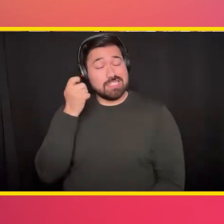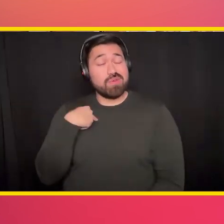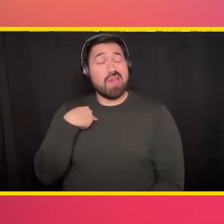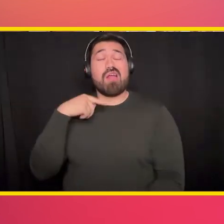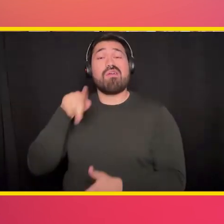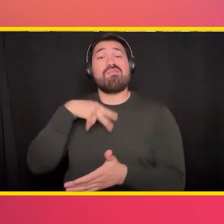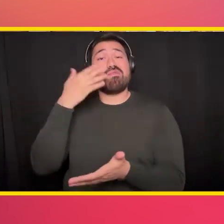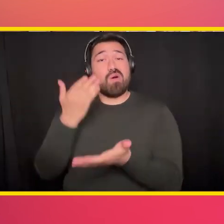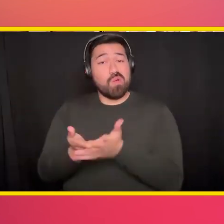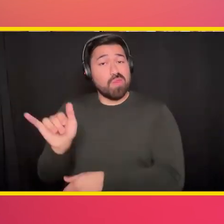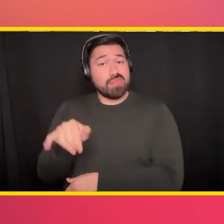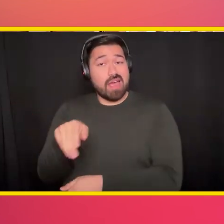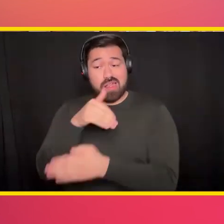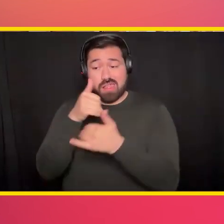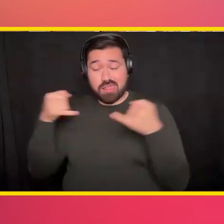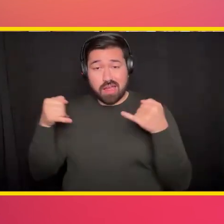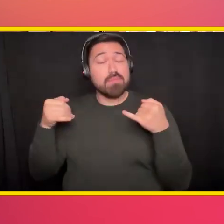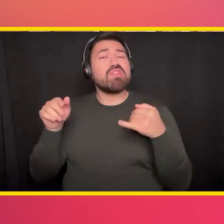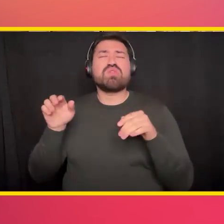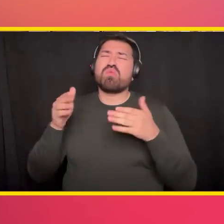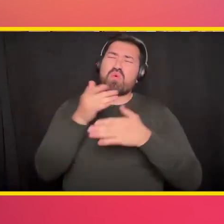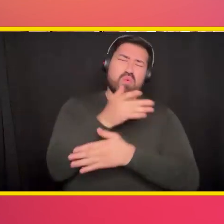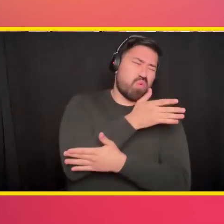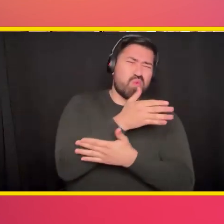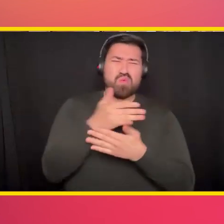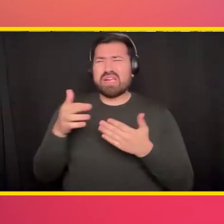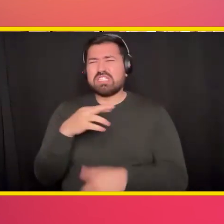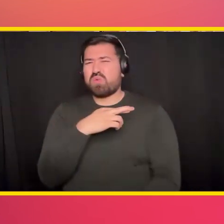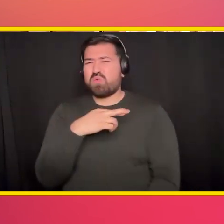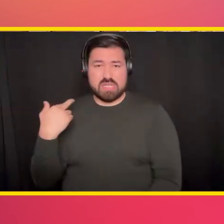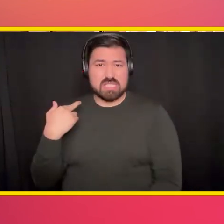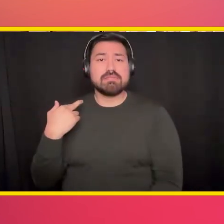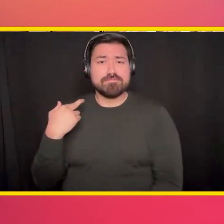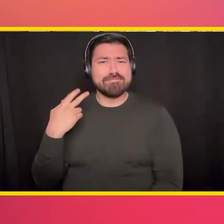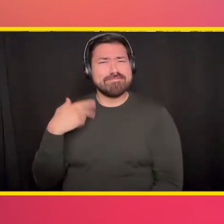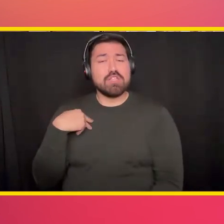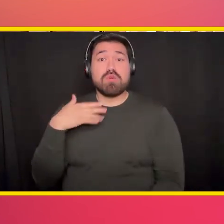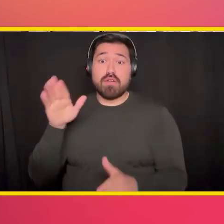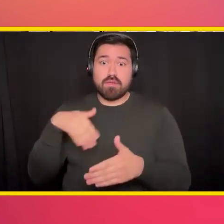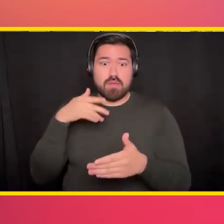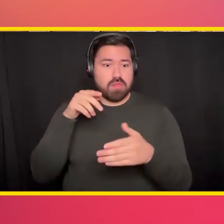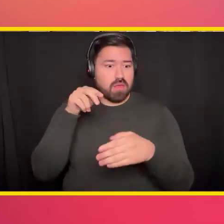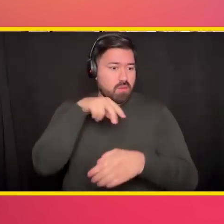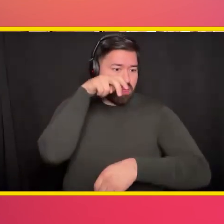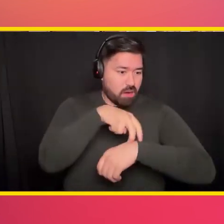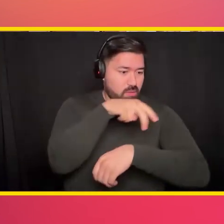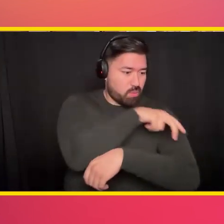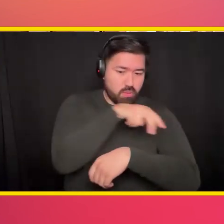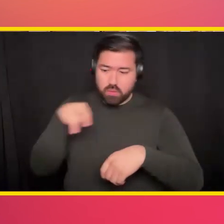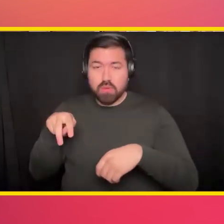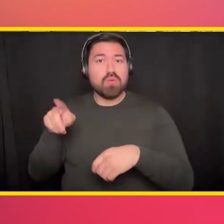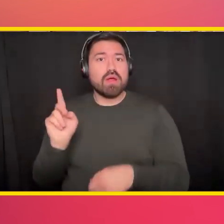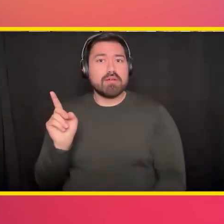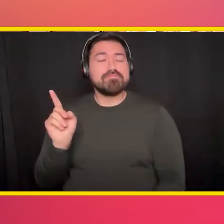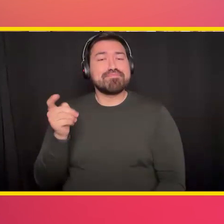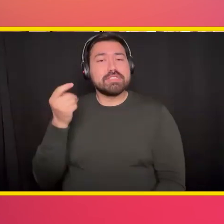back, or there is a range of risks, a range where you can fall in the risk spectrum, and so we'll